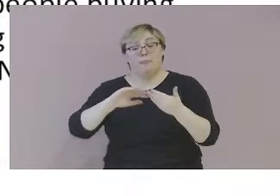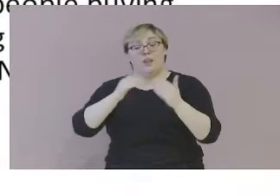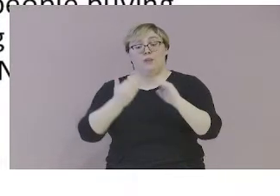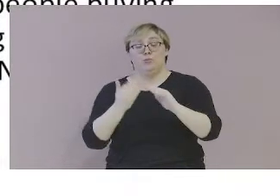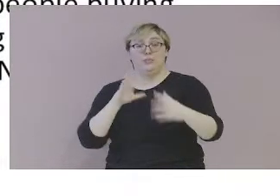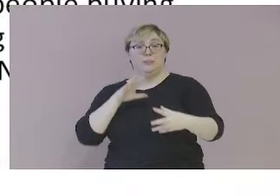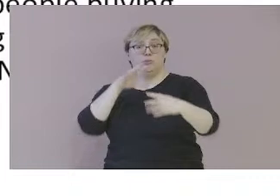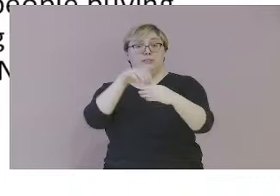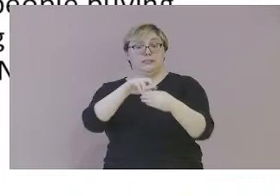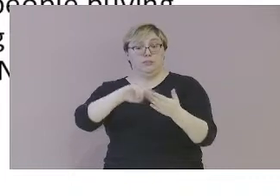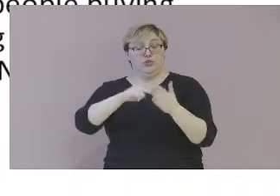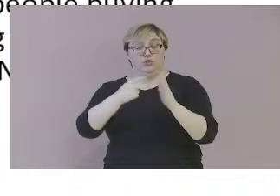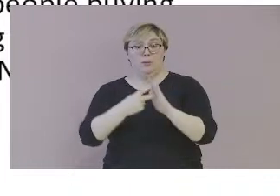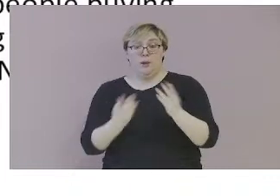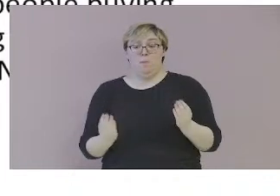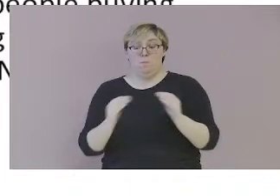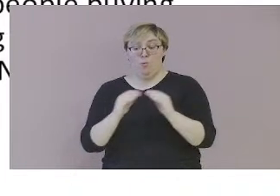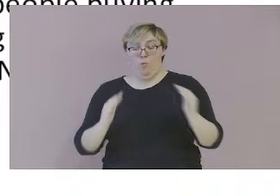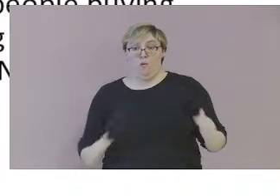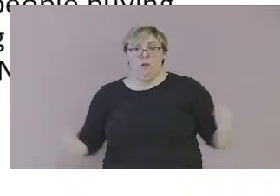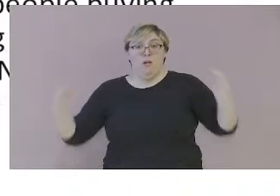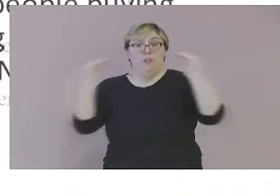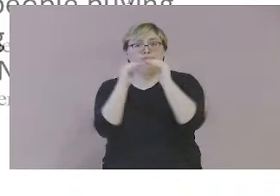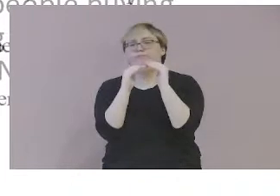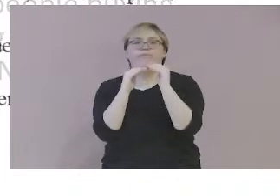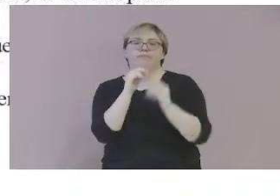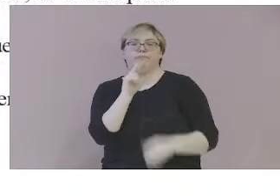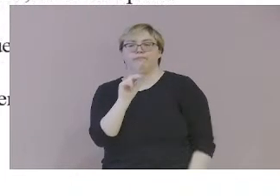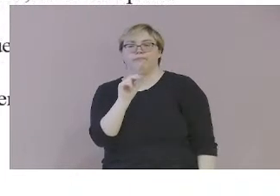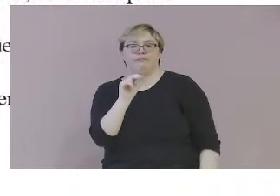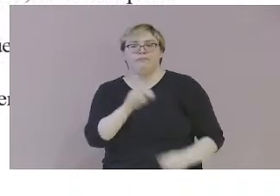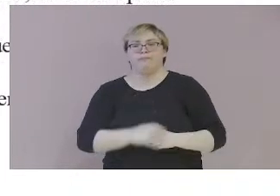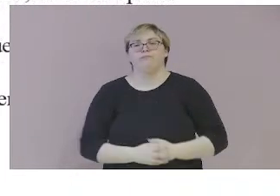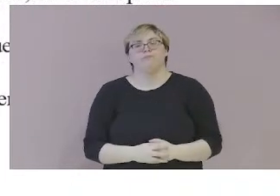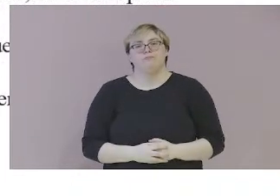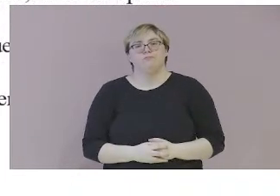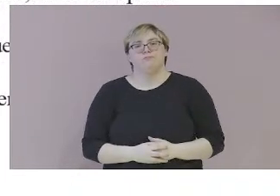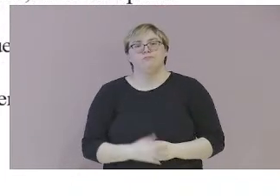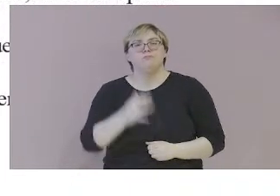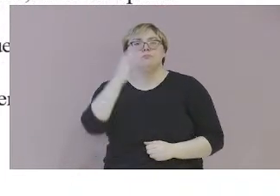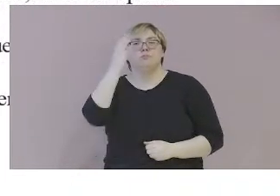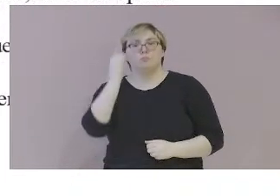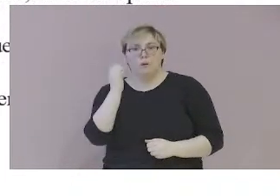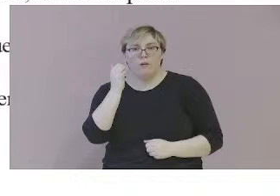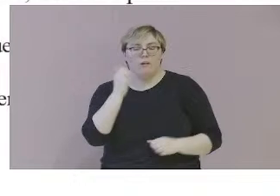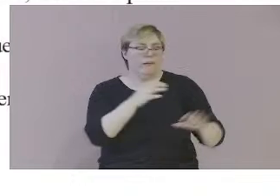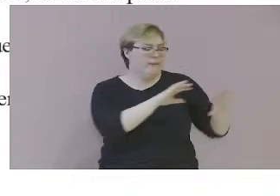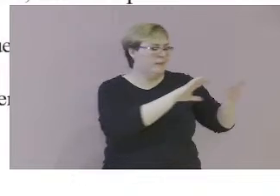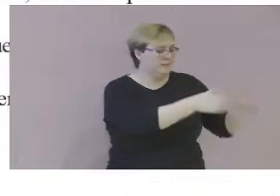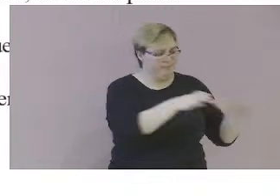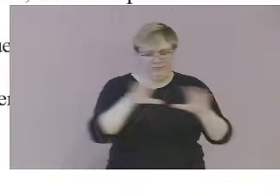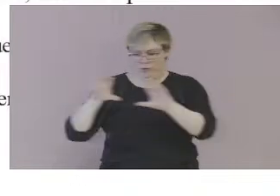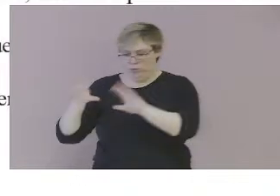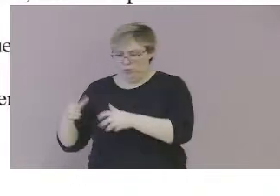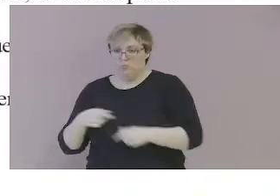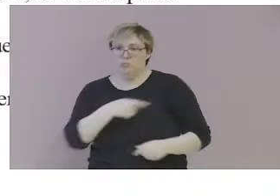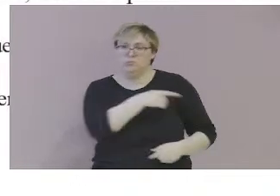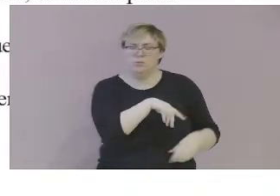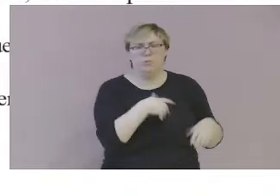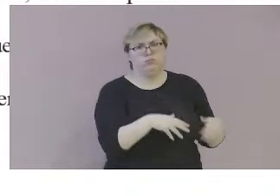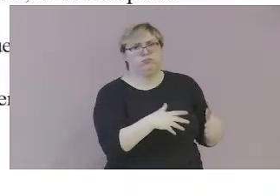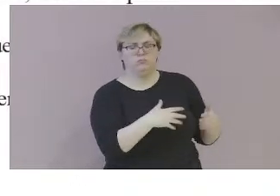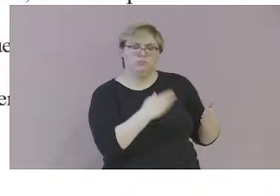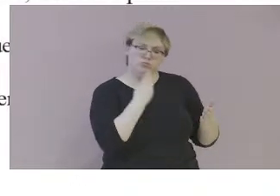because some people are much more organized. Specific disease group advocates are in fact extremely well organized, much more